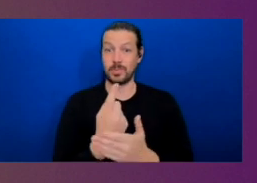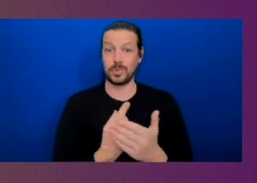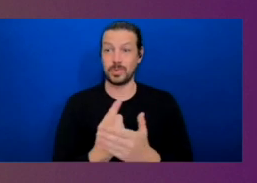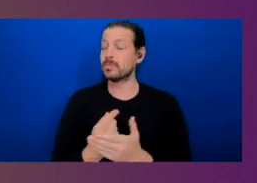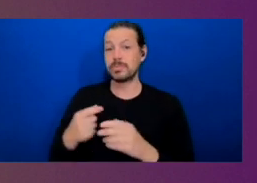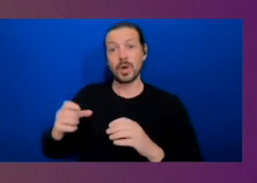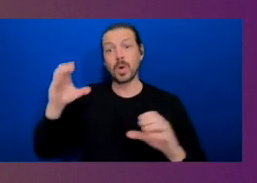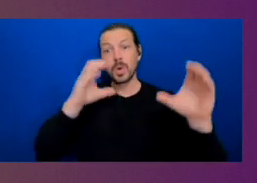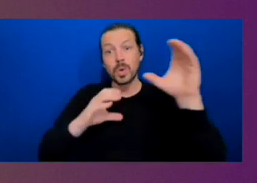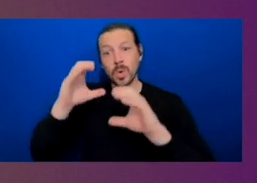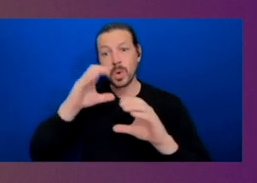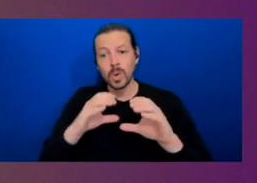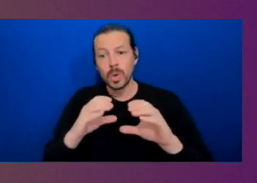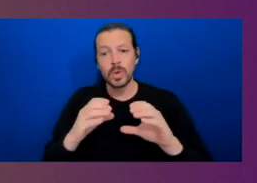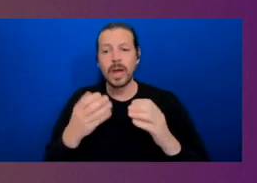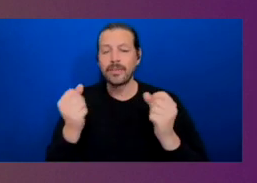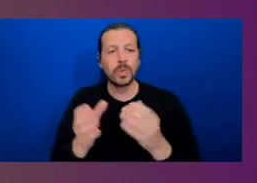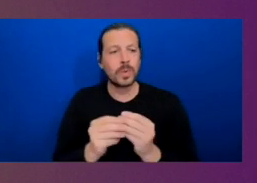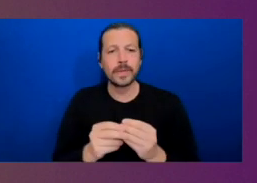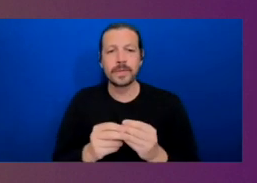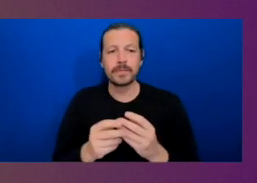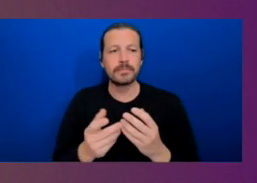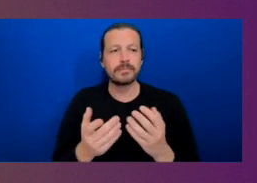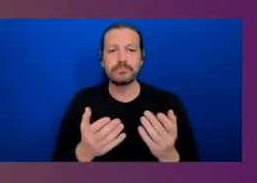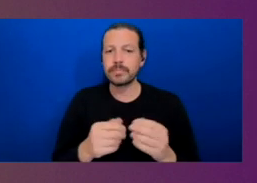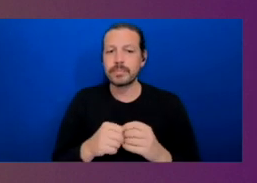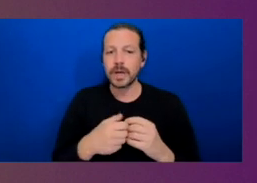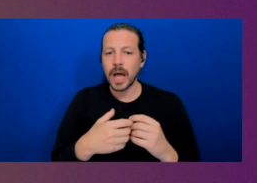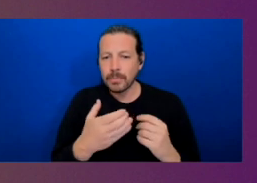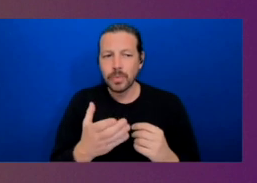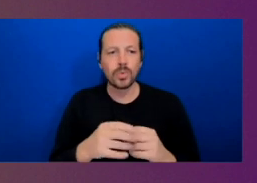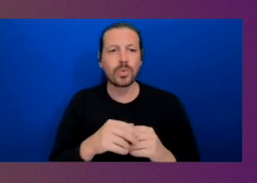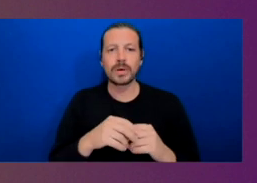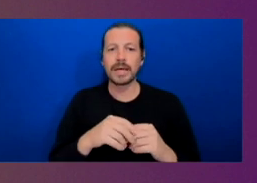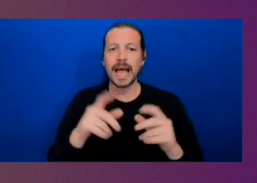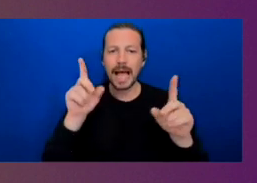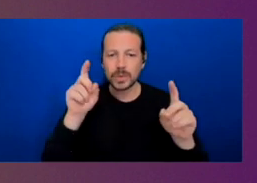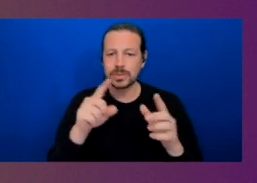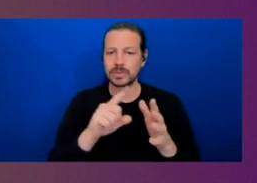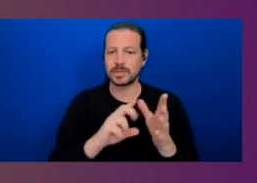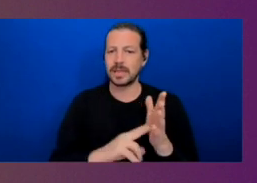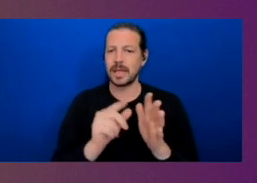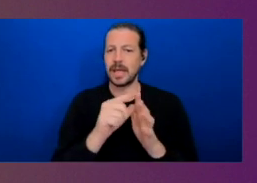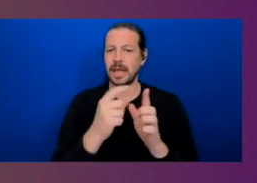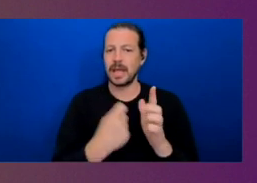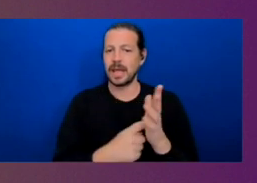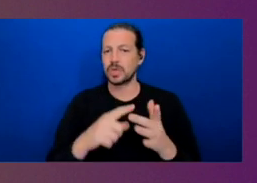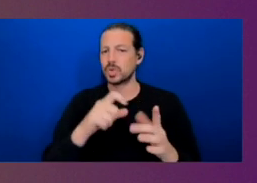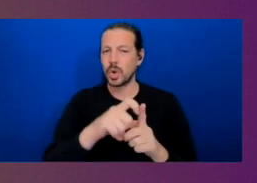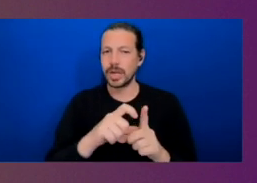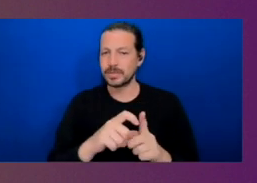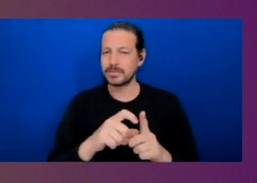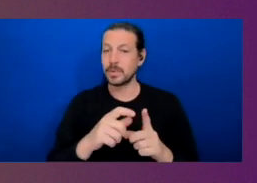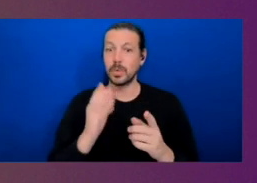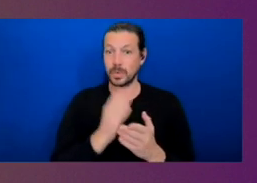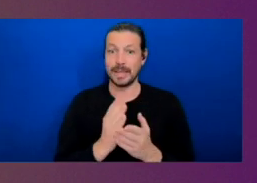it on search, and we'll do it in Android. But everybody has an opportunity to do it. It's a choice that you make. And if you make that